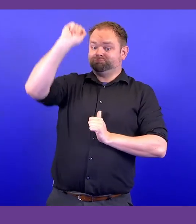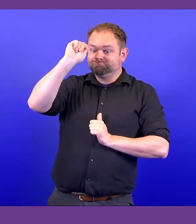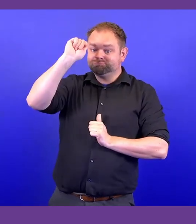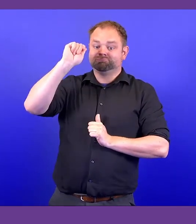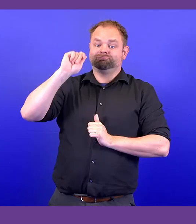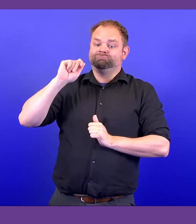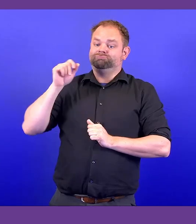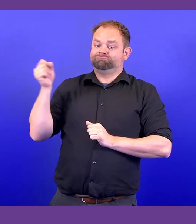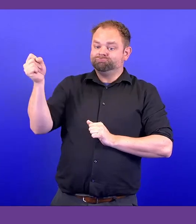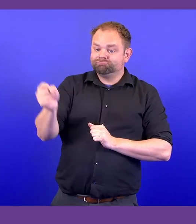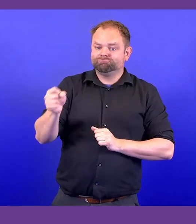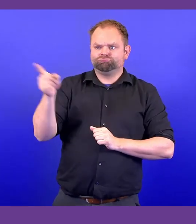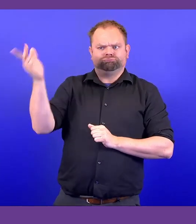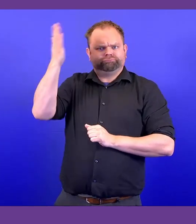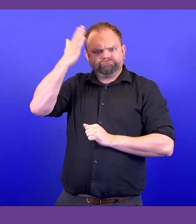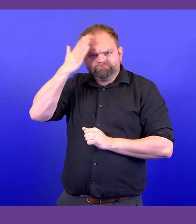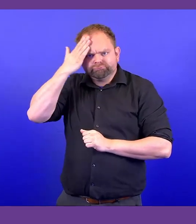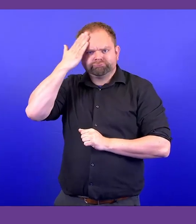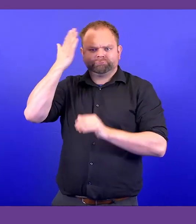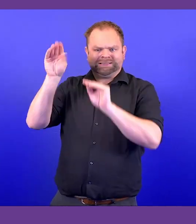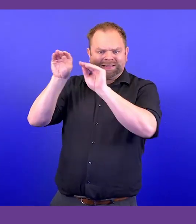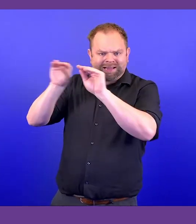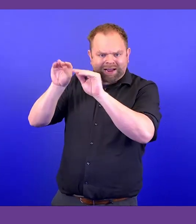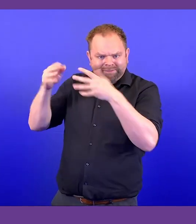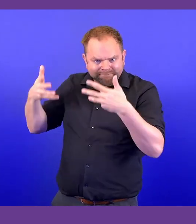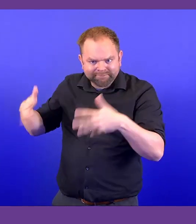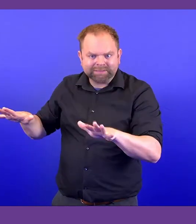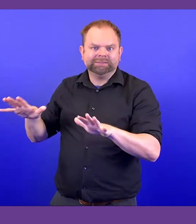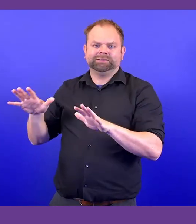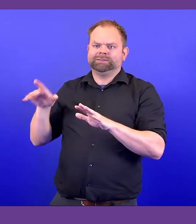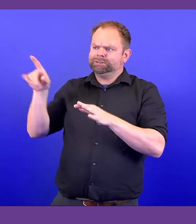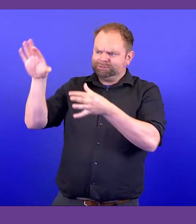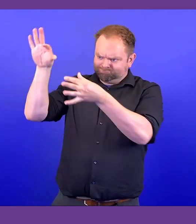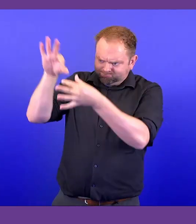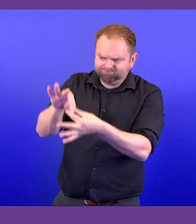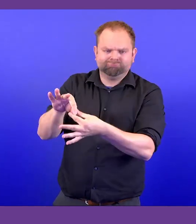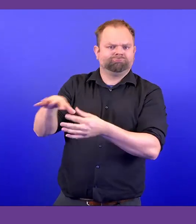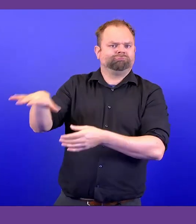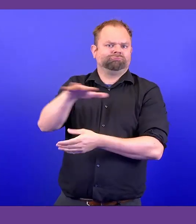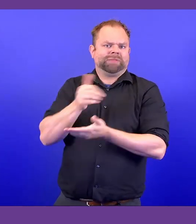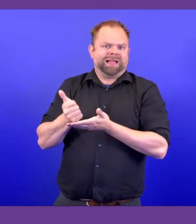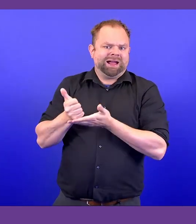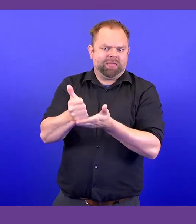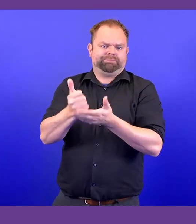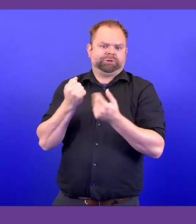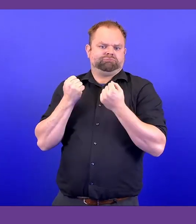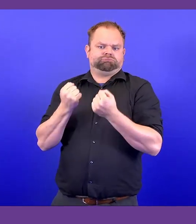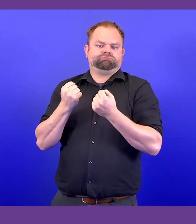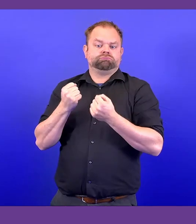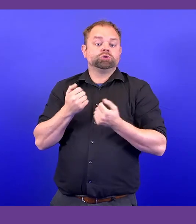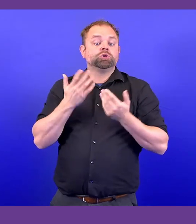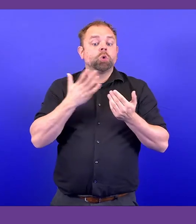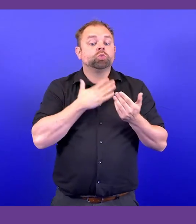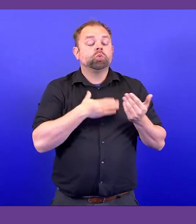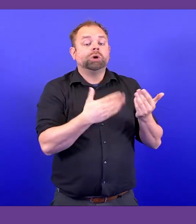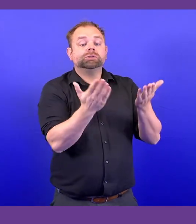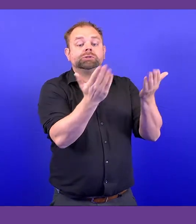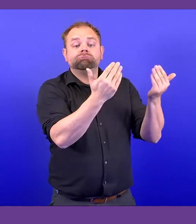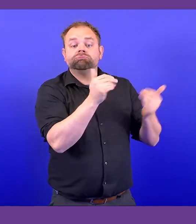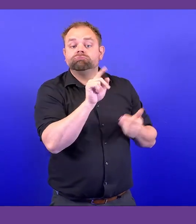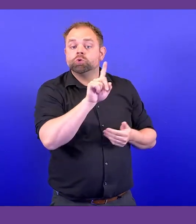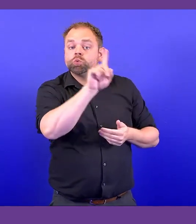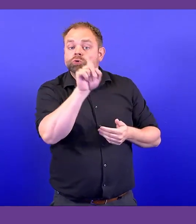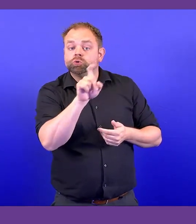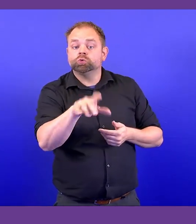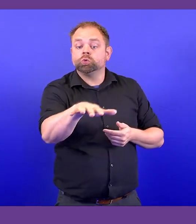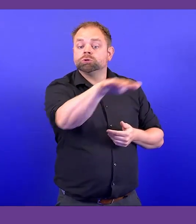panel? Hands shooting up already, that's great. I can see, let's start with the gentleman there with a white beard and a white shirt and a